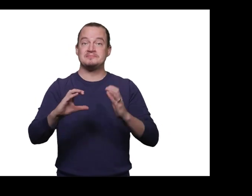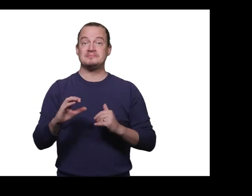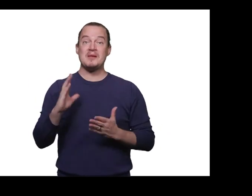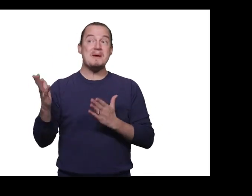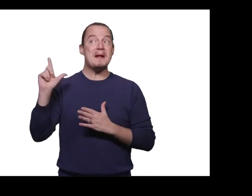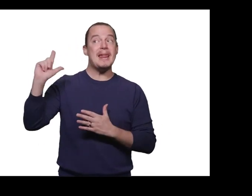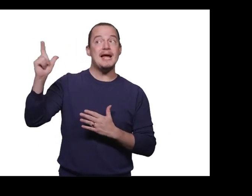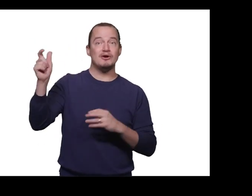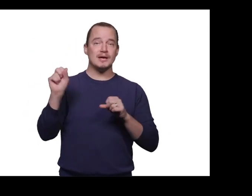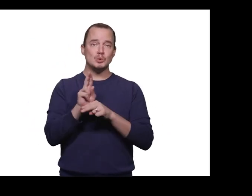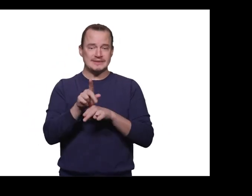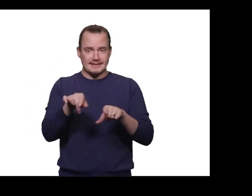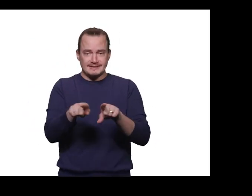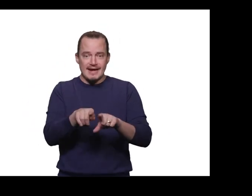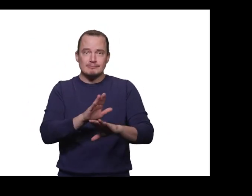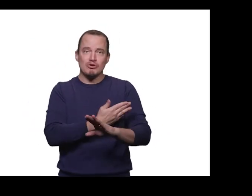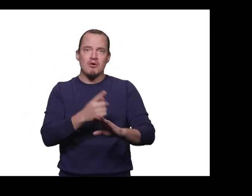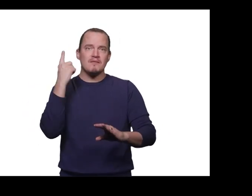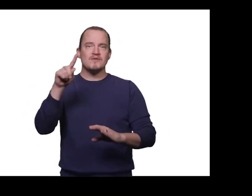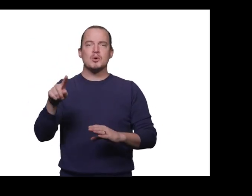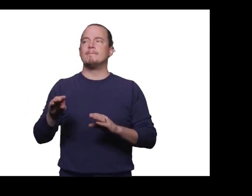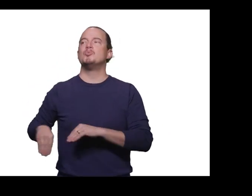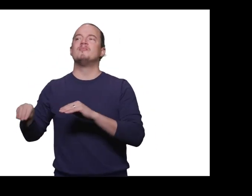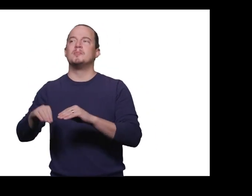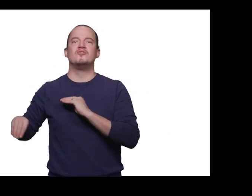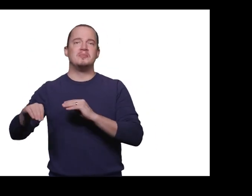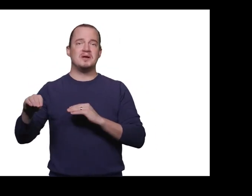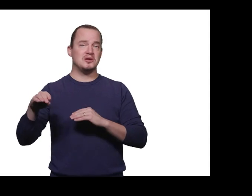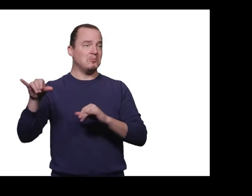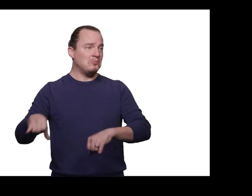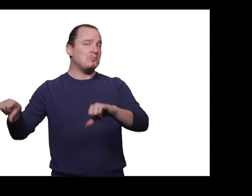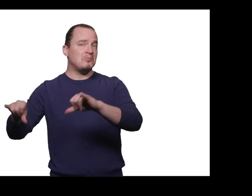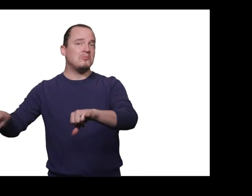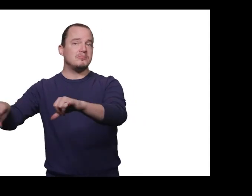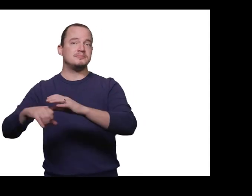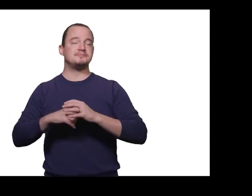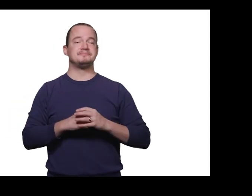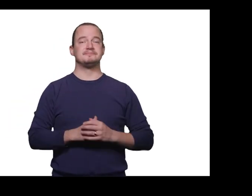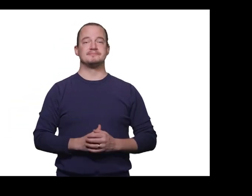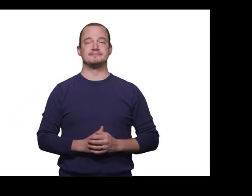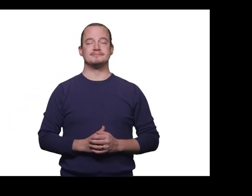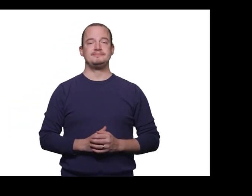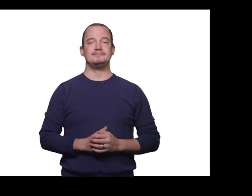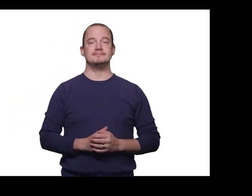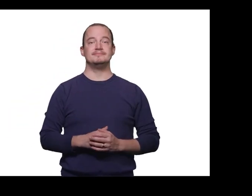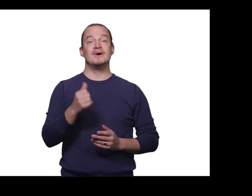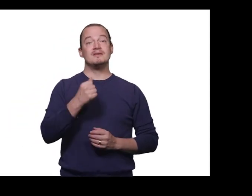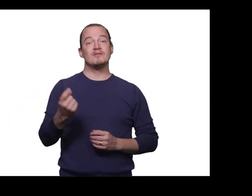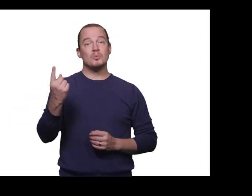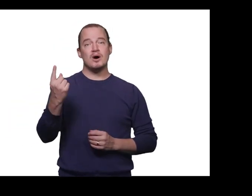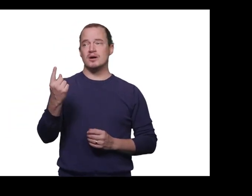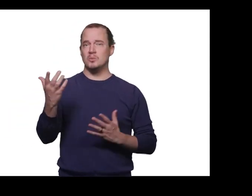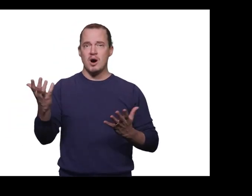later in gross motor movement. Another one I like to use with the eggs is